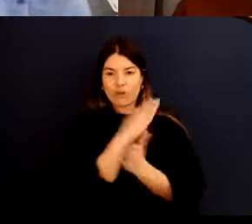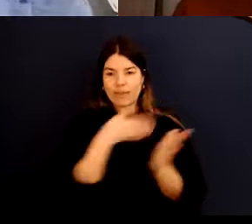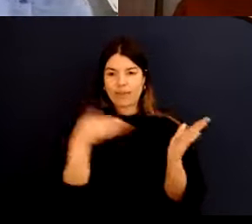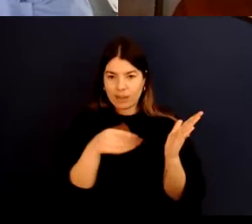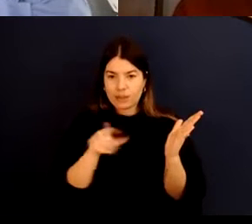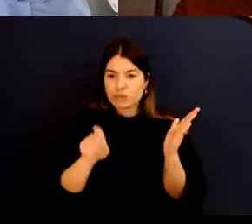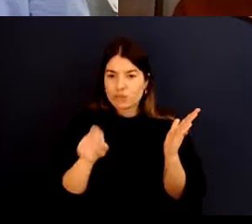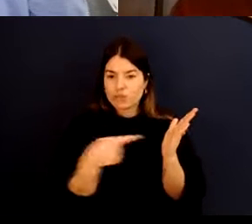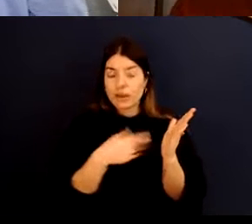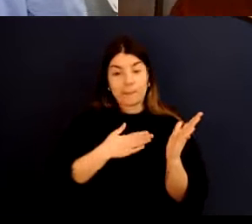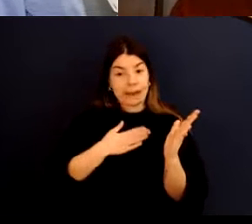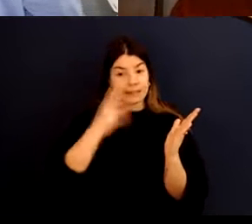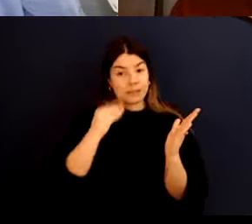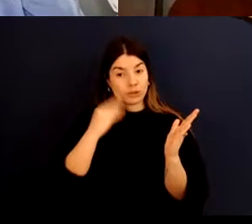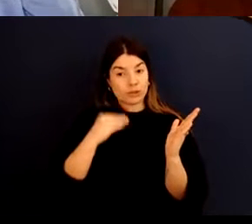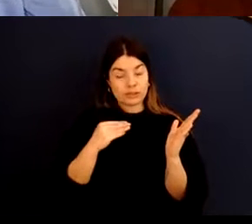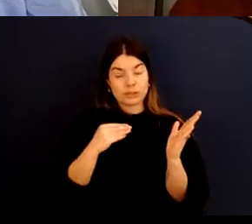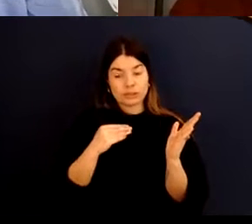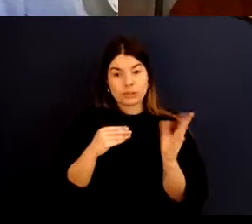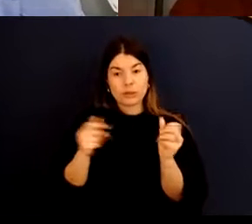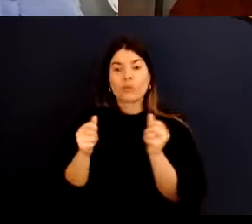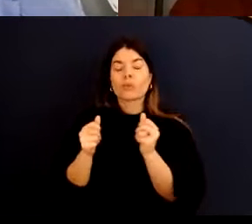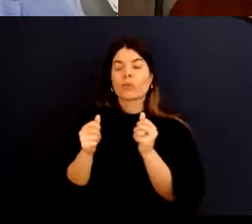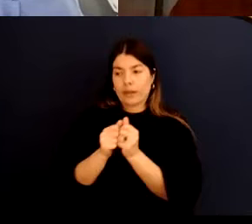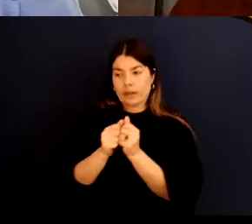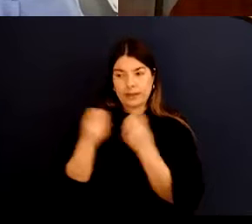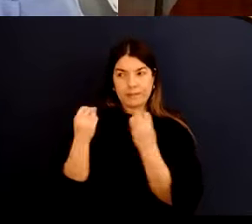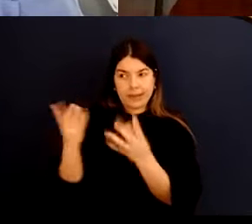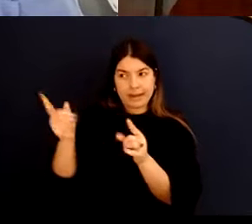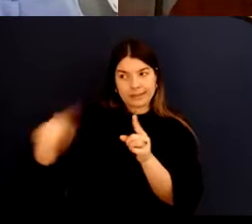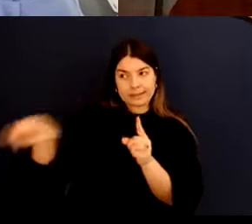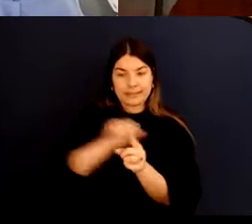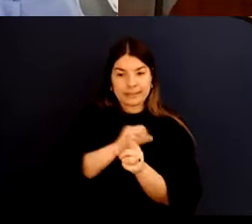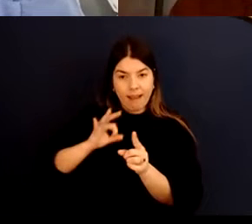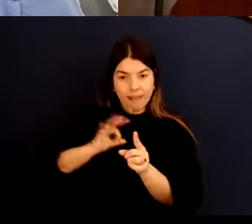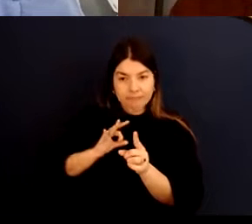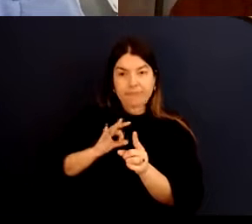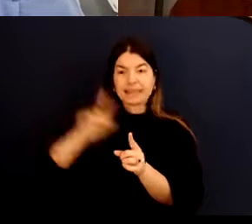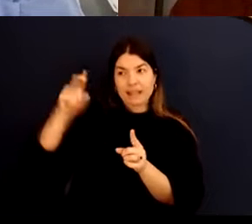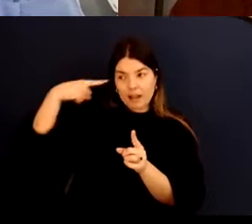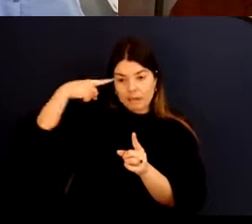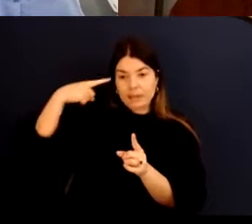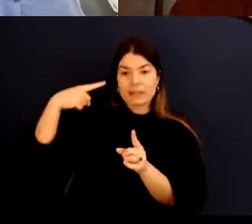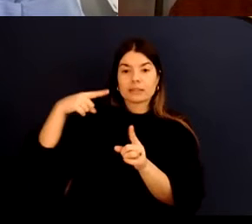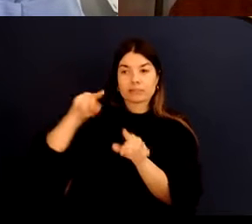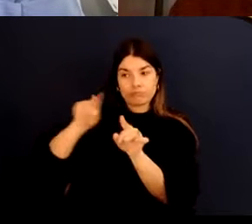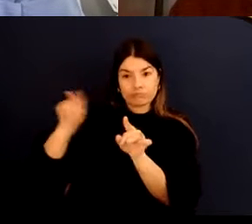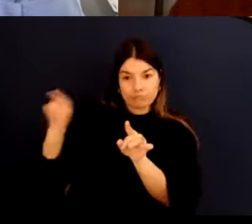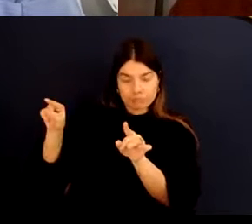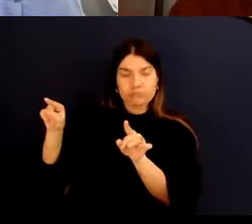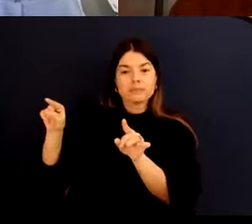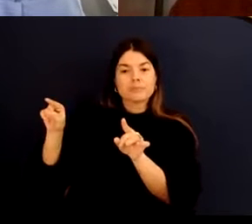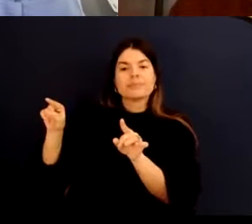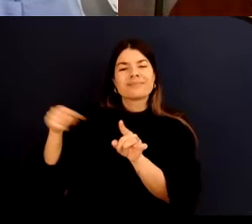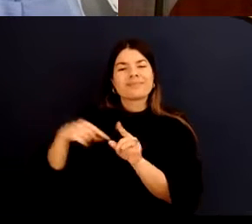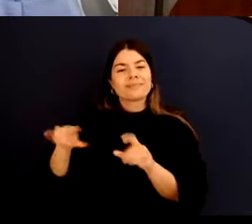my experience with many of the city employees and just government entities in general, this is something that's